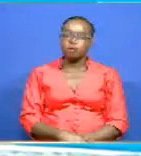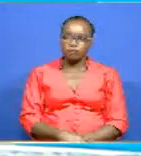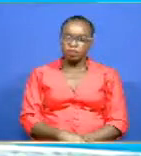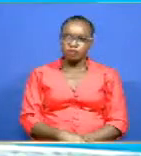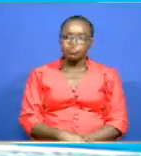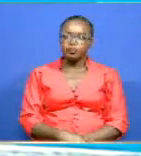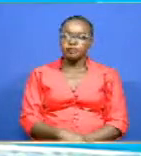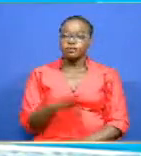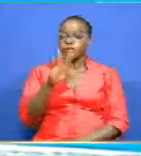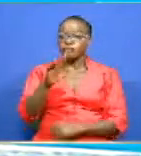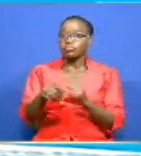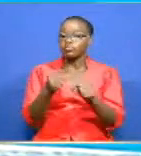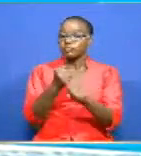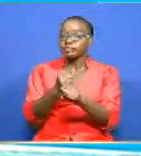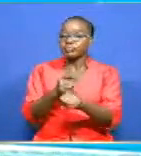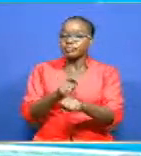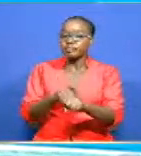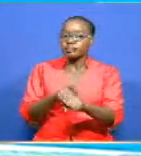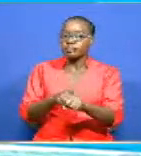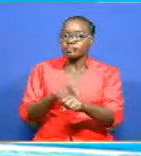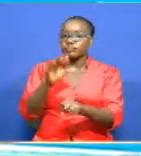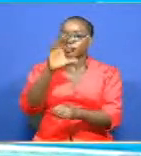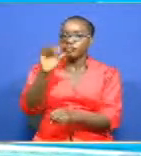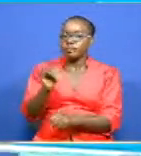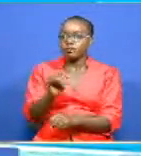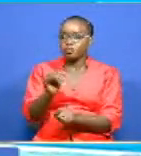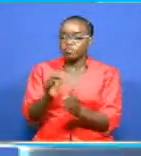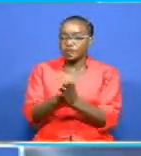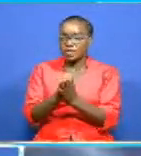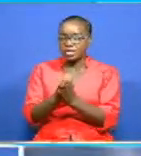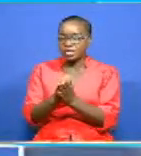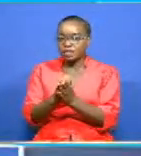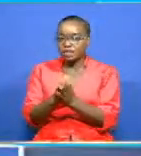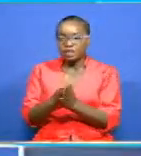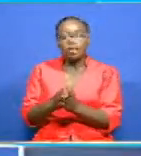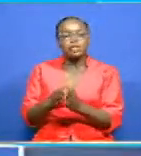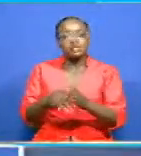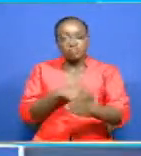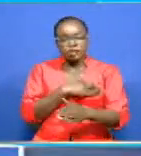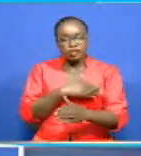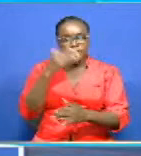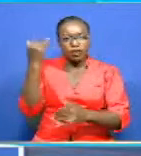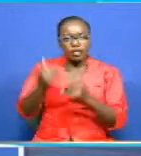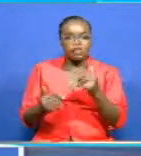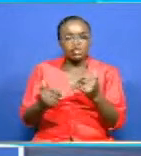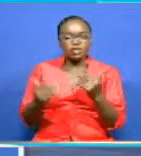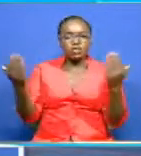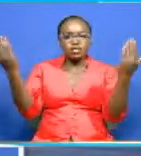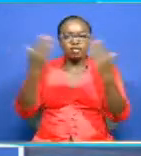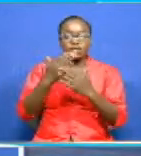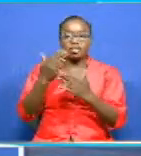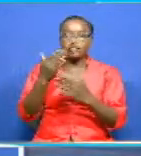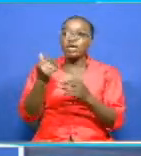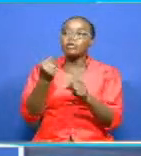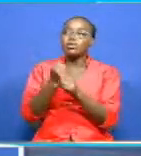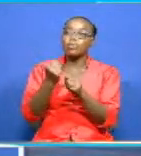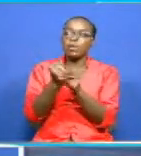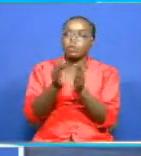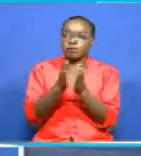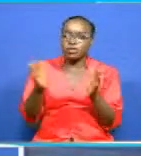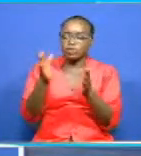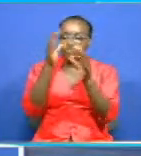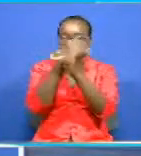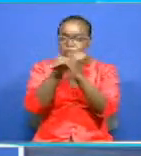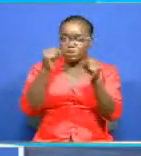Now, the four-year term of Justice David Maraga as Chief Justice expires at the stroke of midnight, bringing to an end his tenure as the President